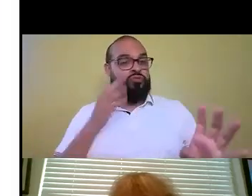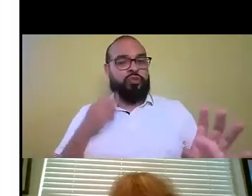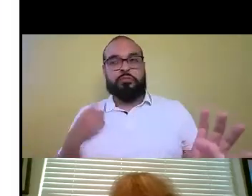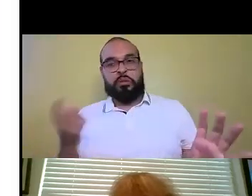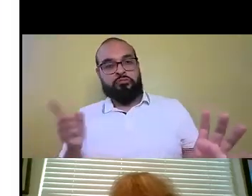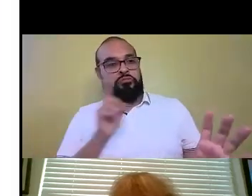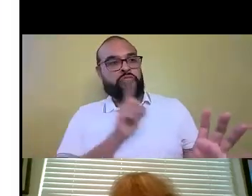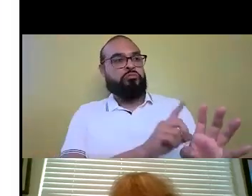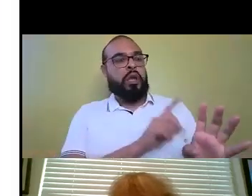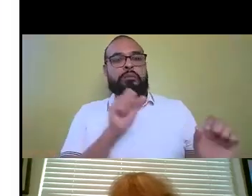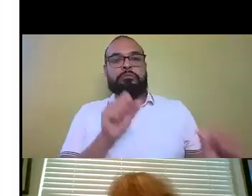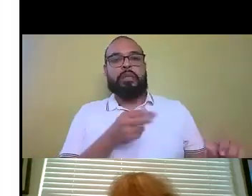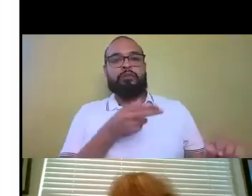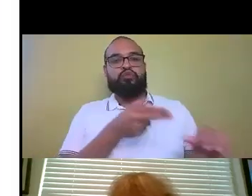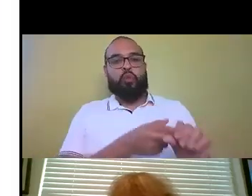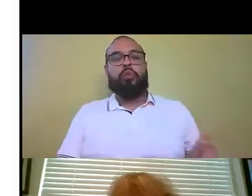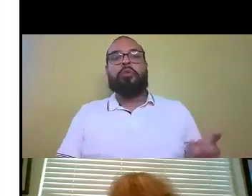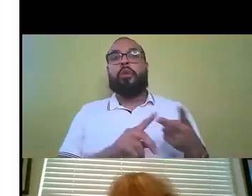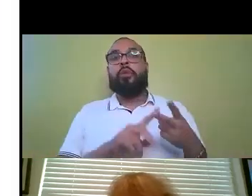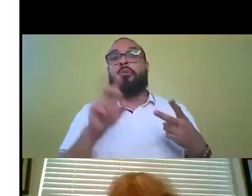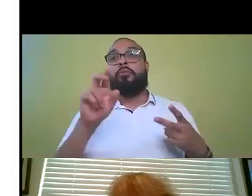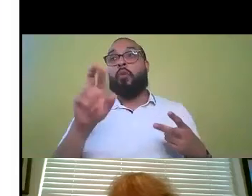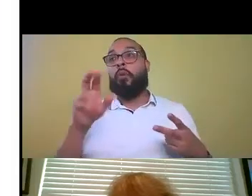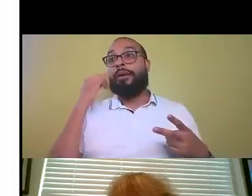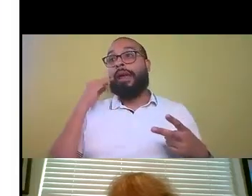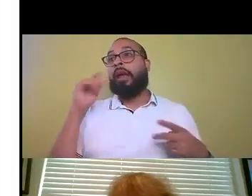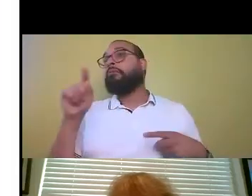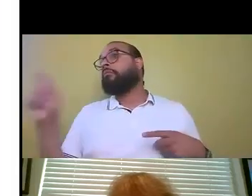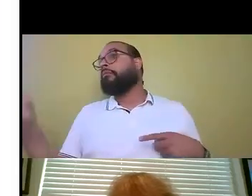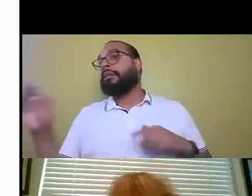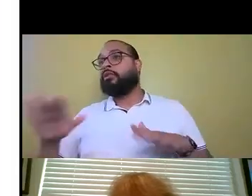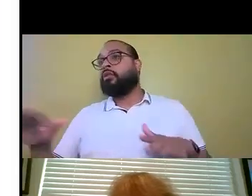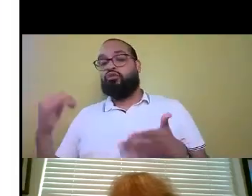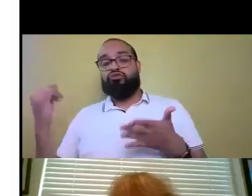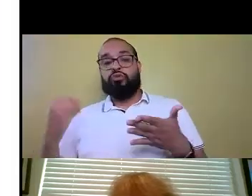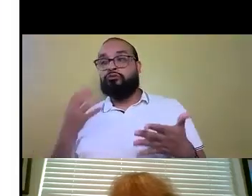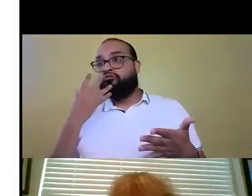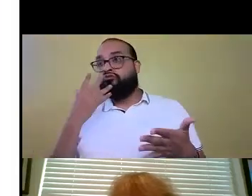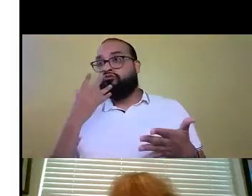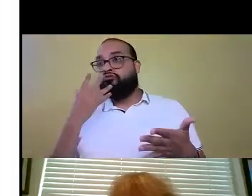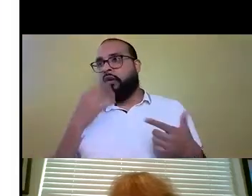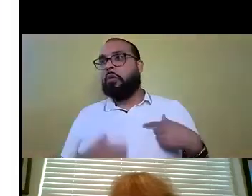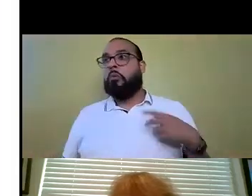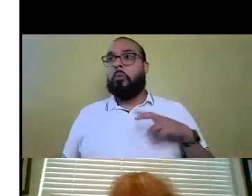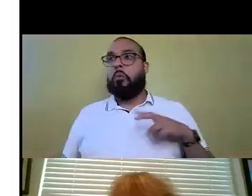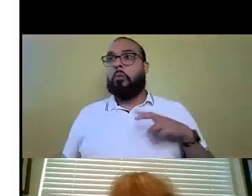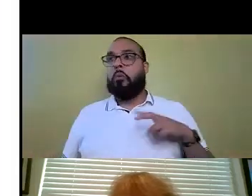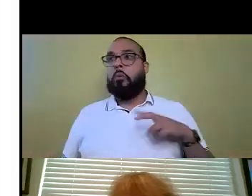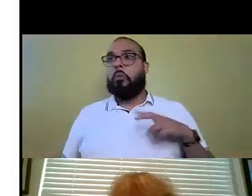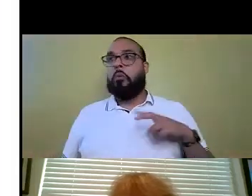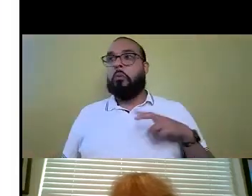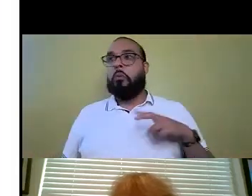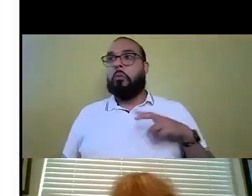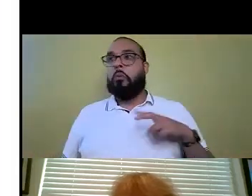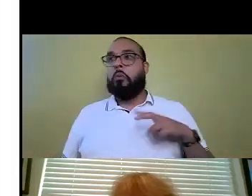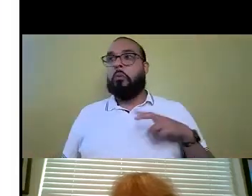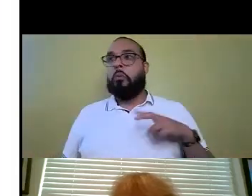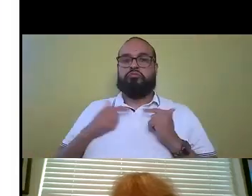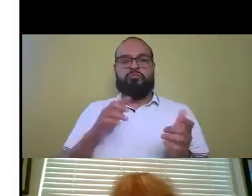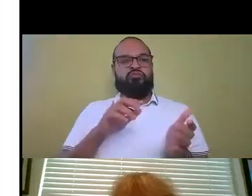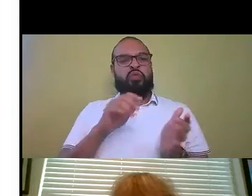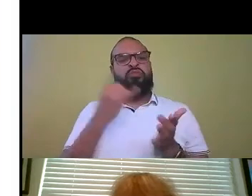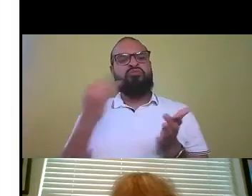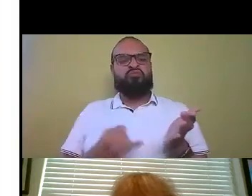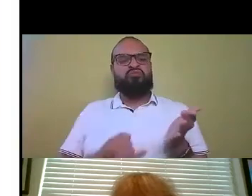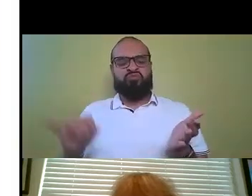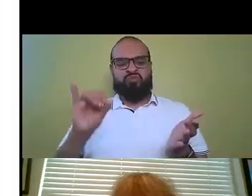I can look over, and if kids are coloring, I'll color. And so I really am in